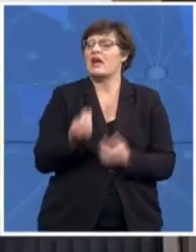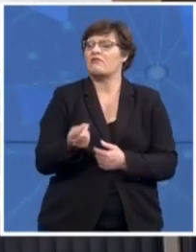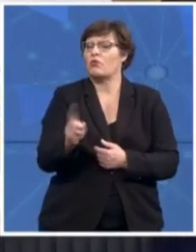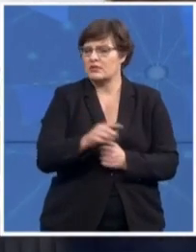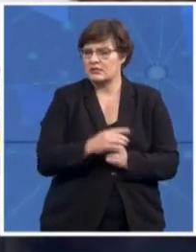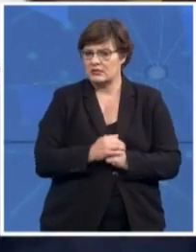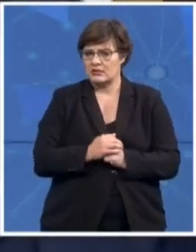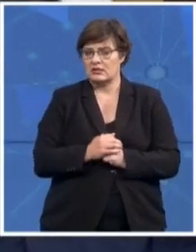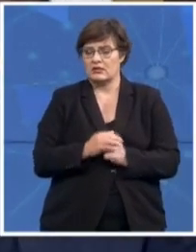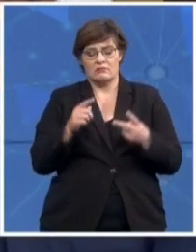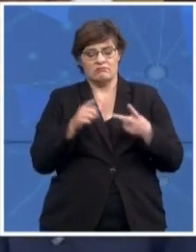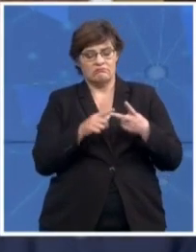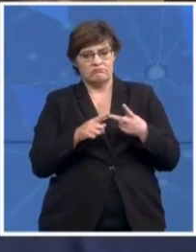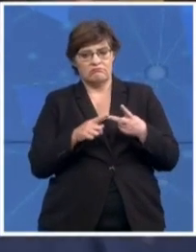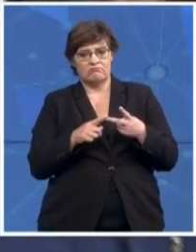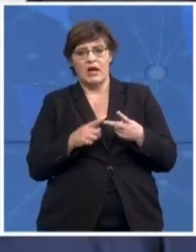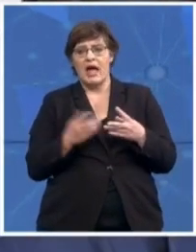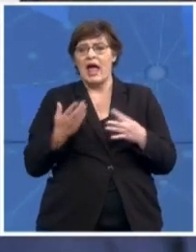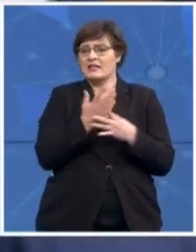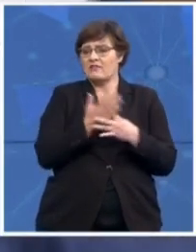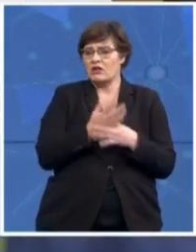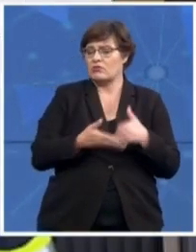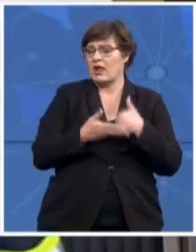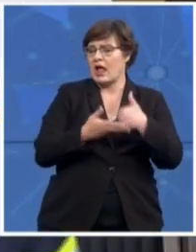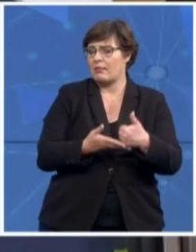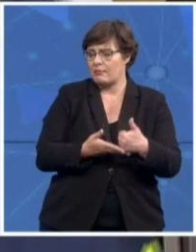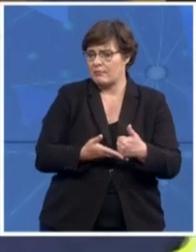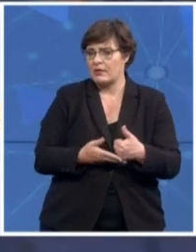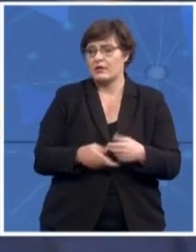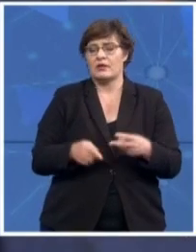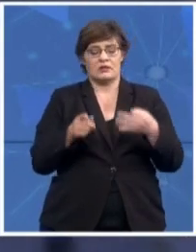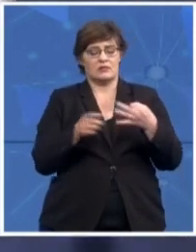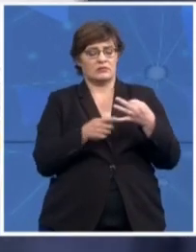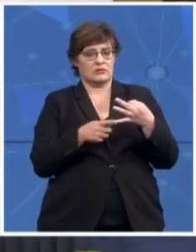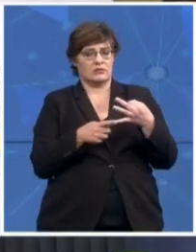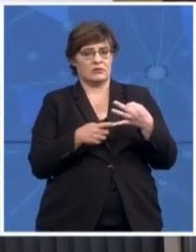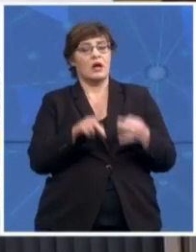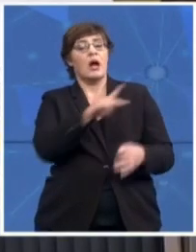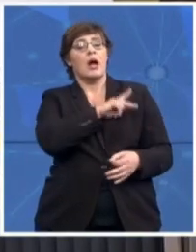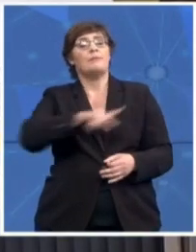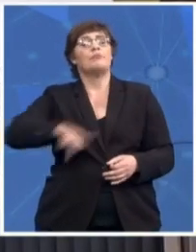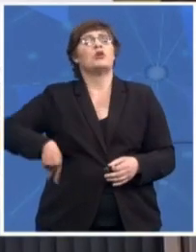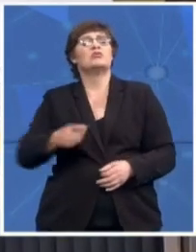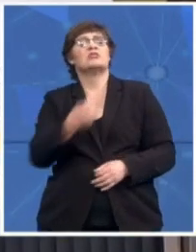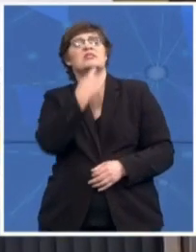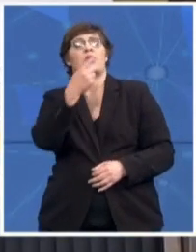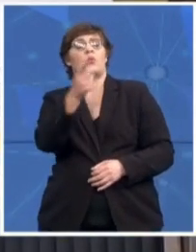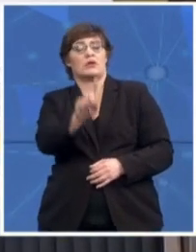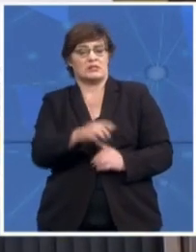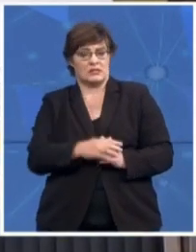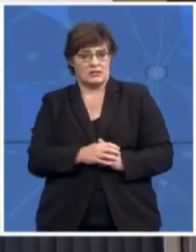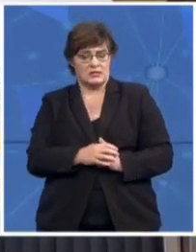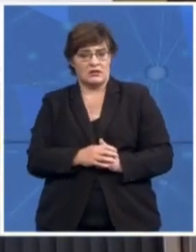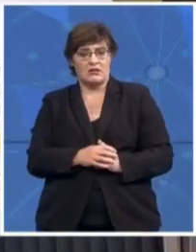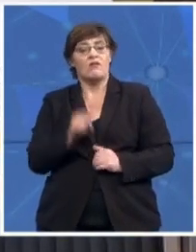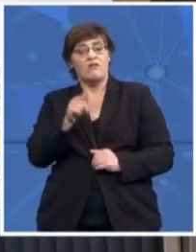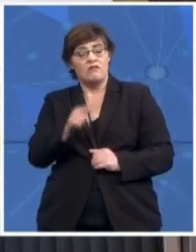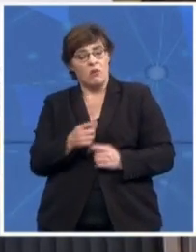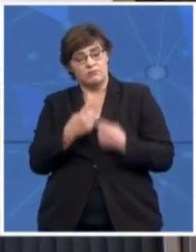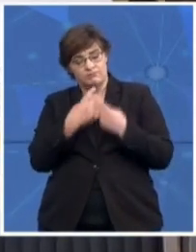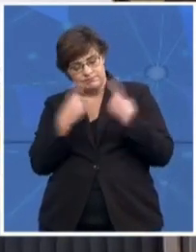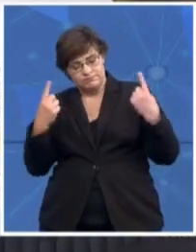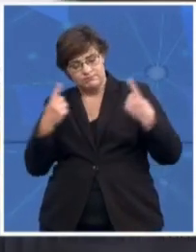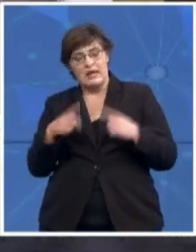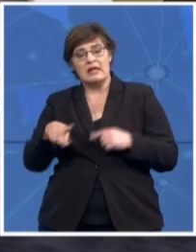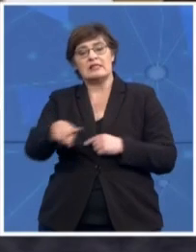table? And more importantly, what the president is going to be saying in terms of that big word, the district development model, and what we're going to